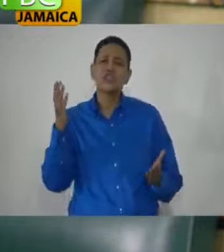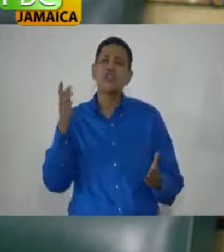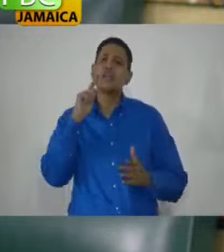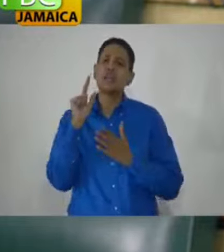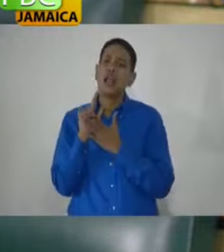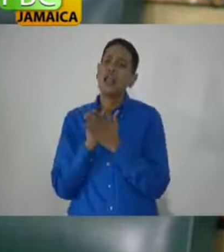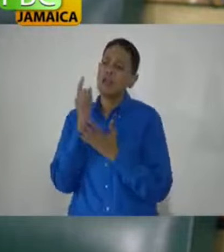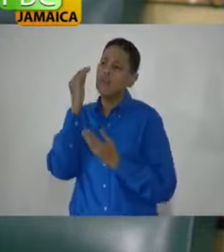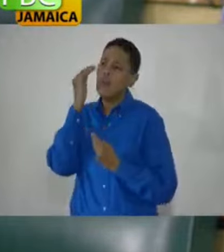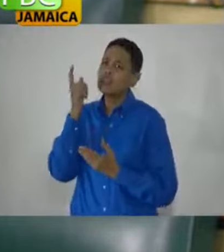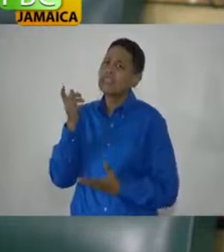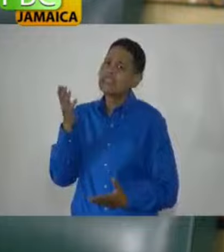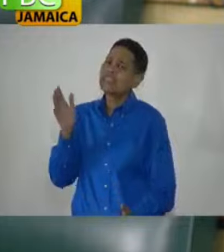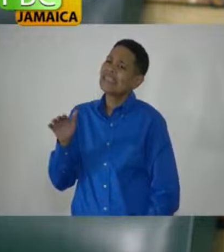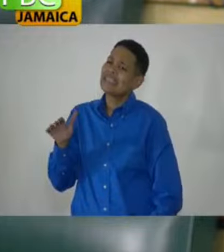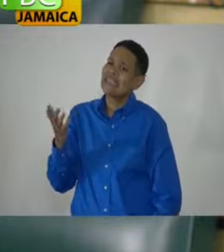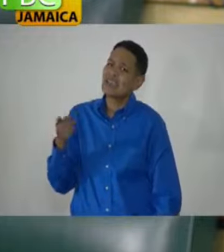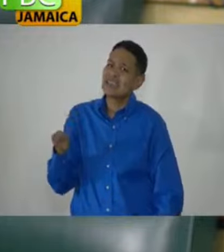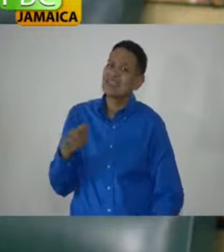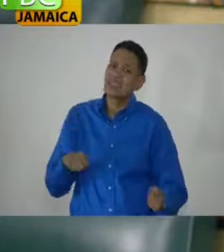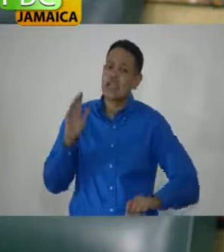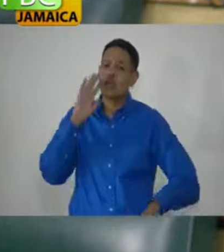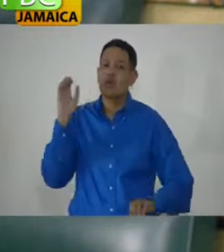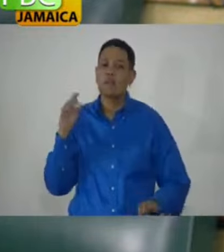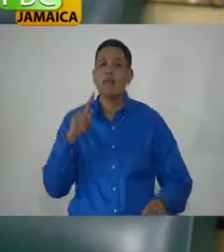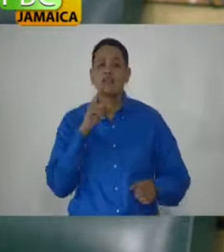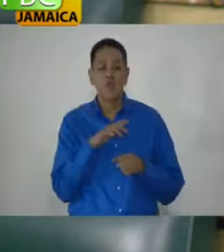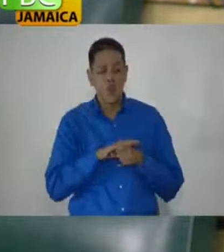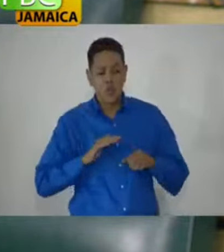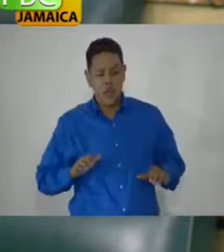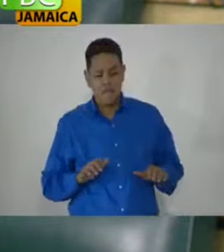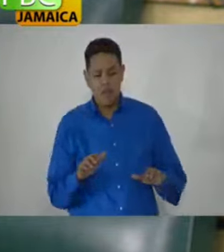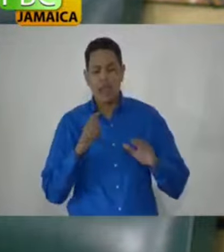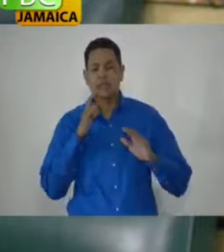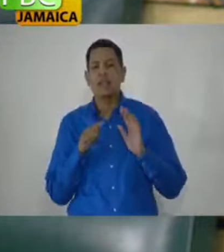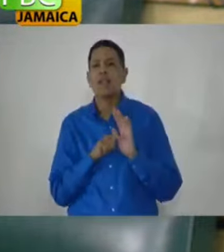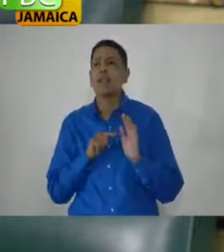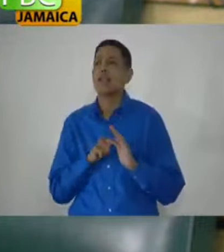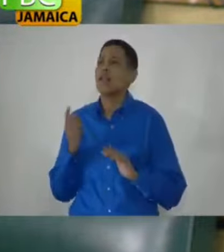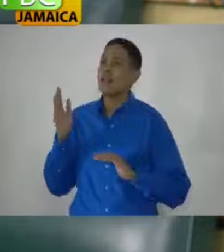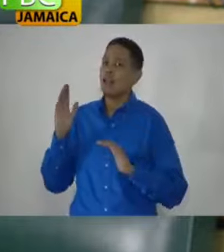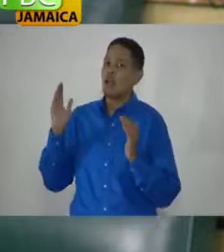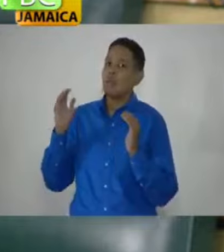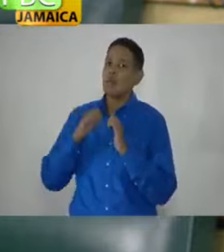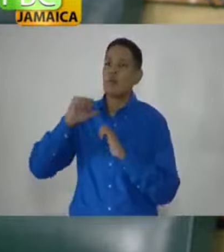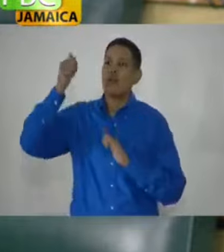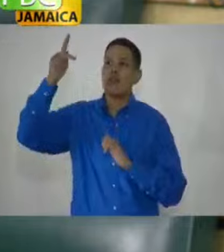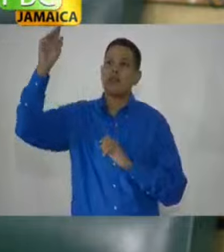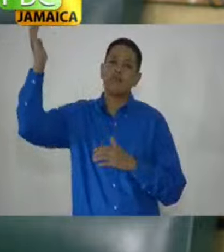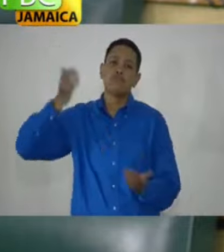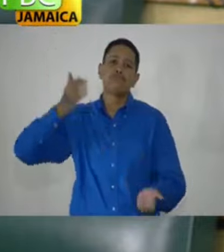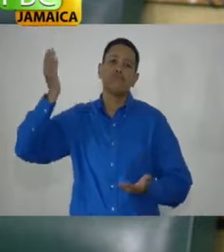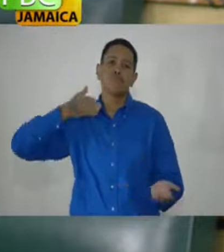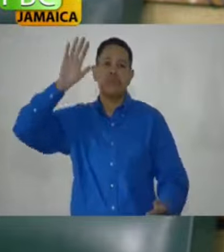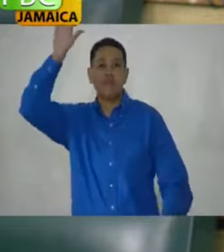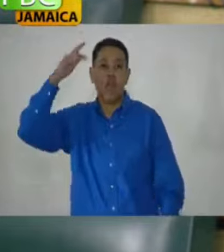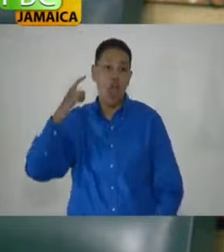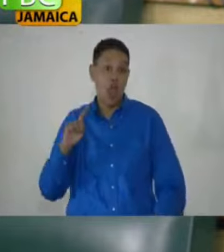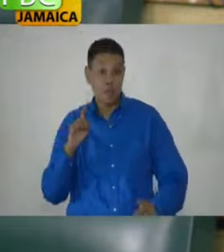legitimate concern that this change would place local manufacturers at a disadvantage relative to importers,